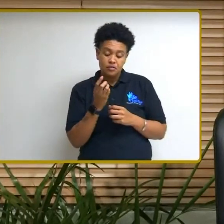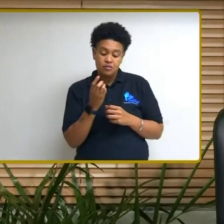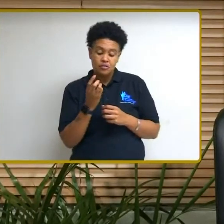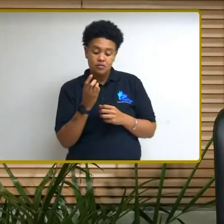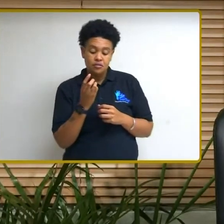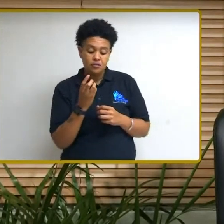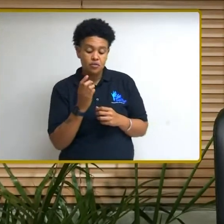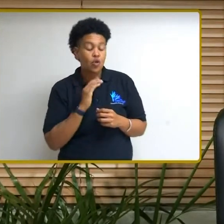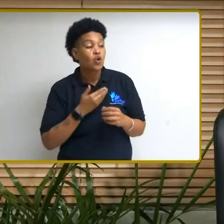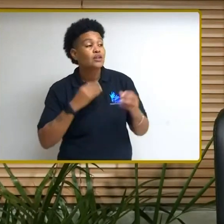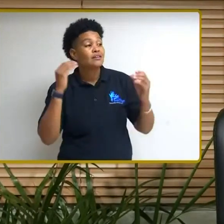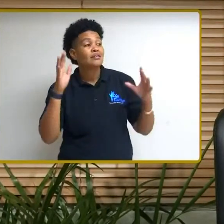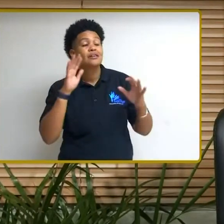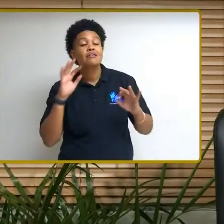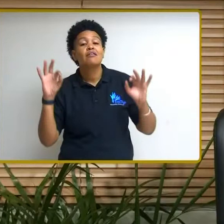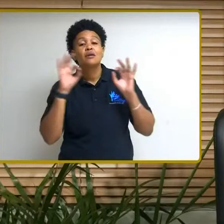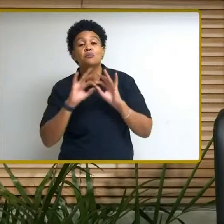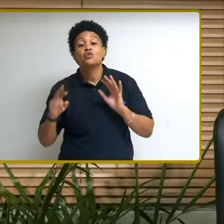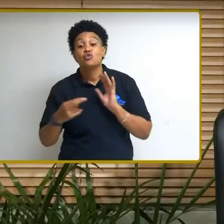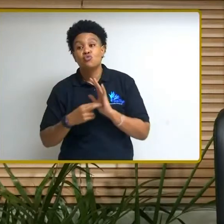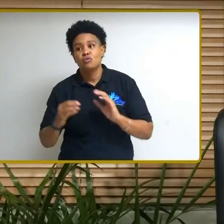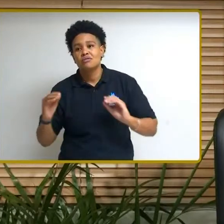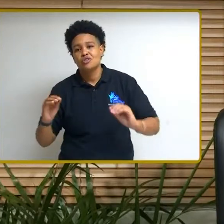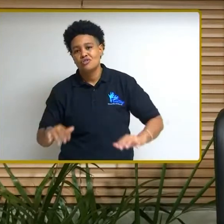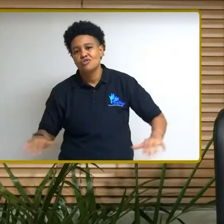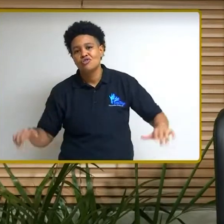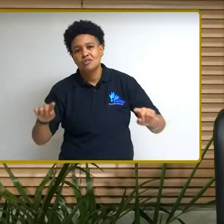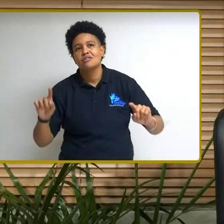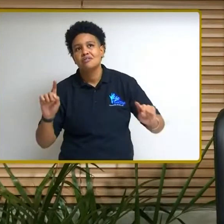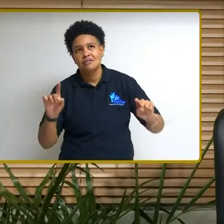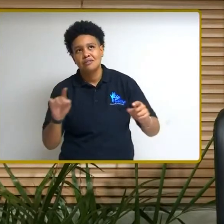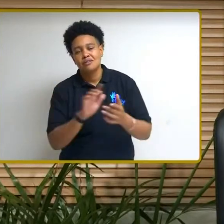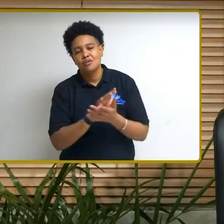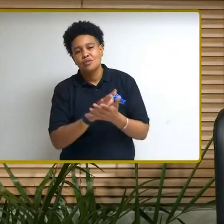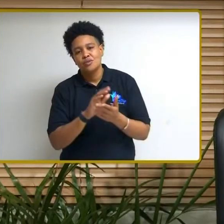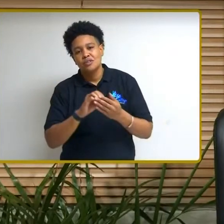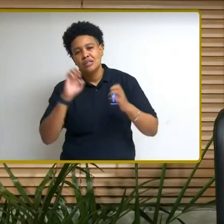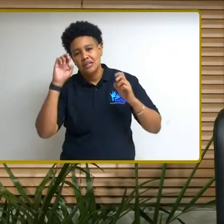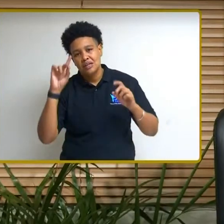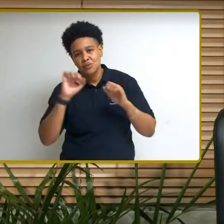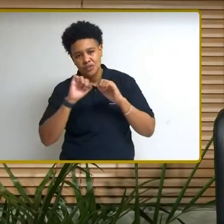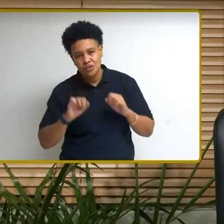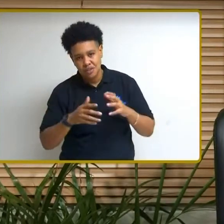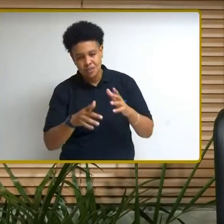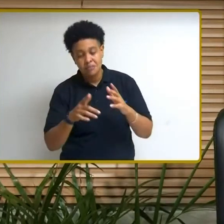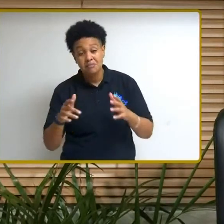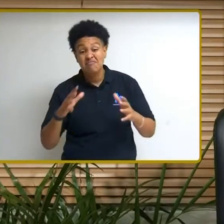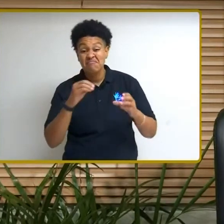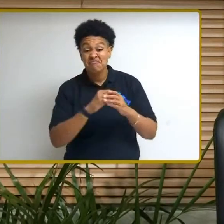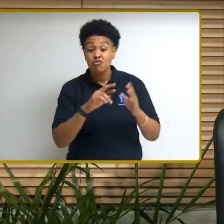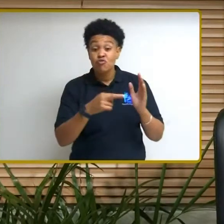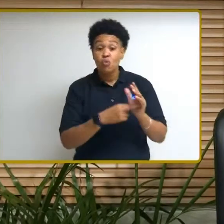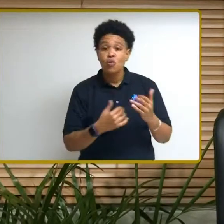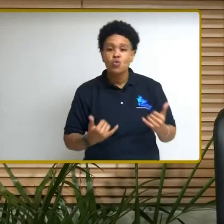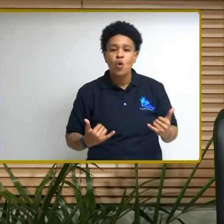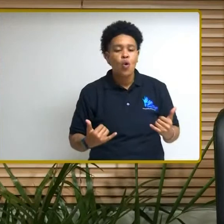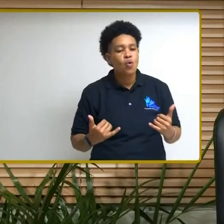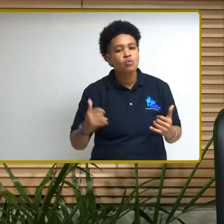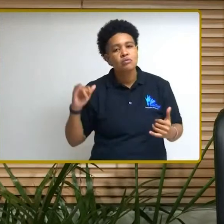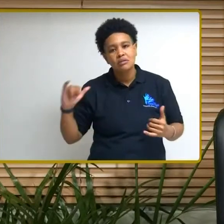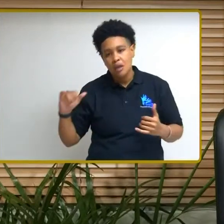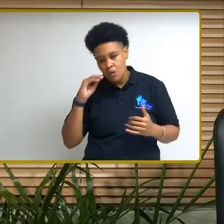teachers have a critical role to play in our education system. They're playing that role even now